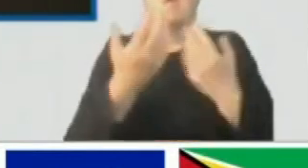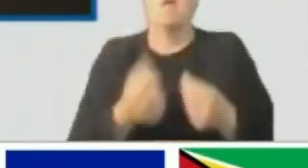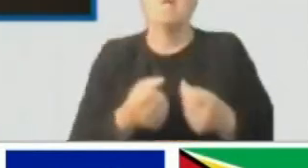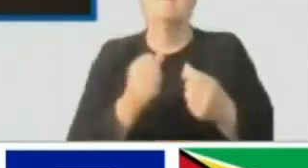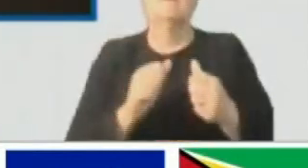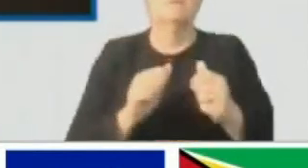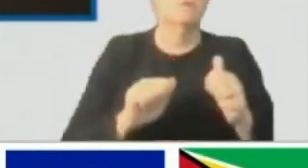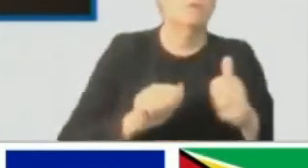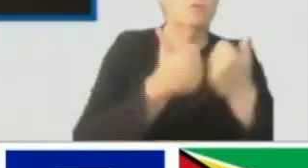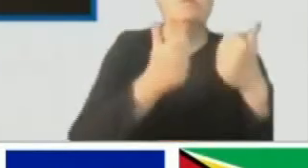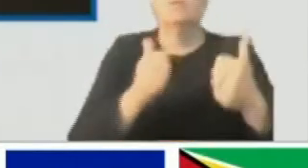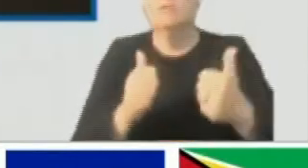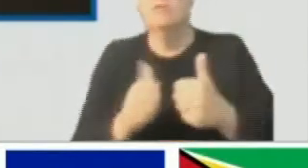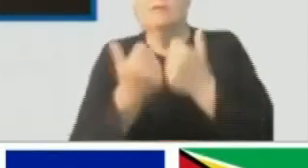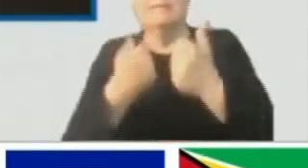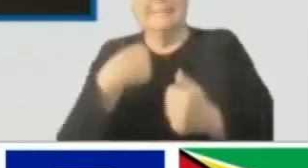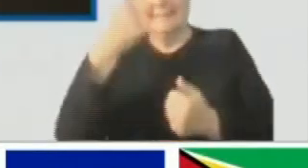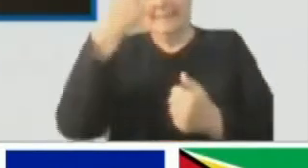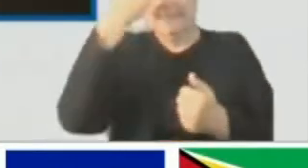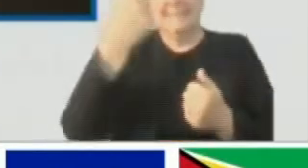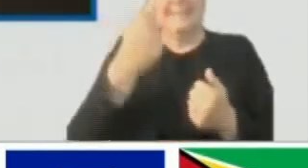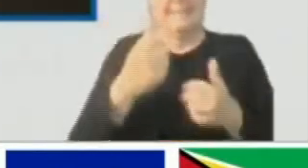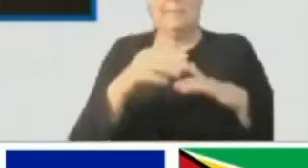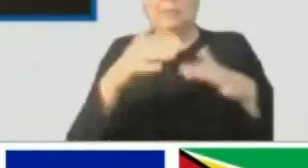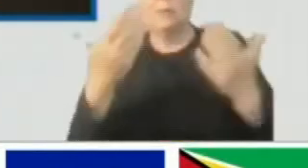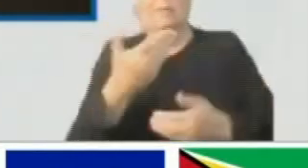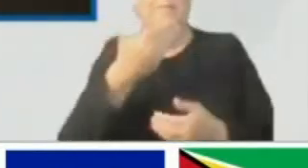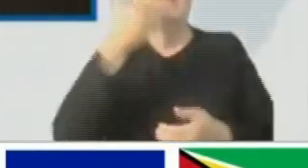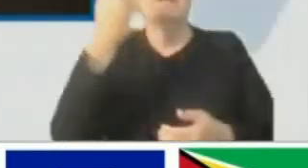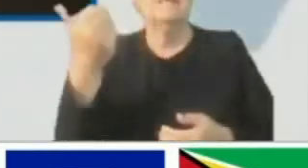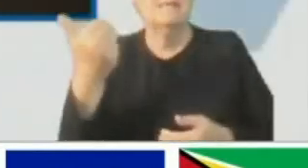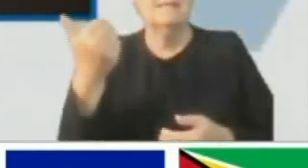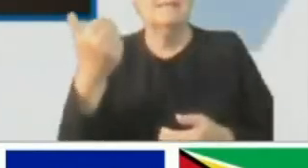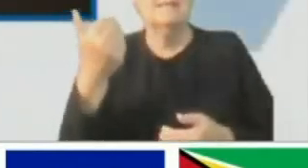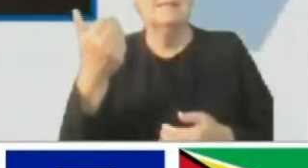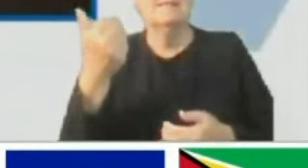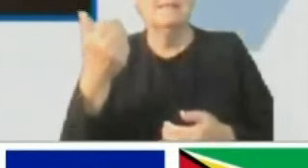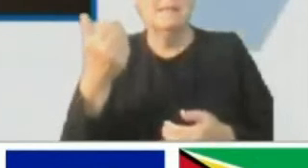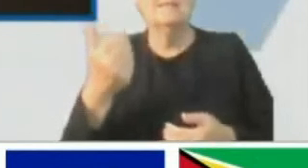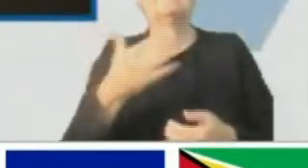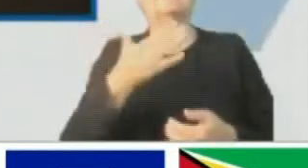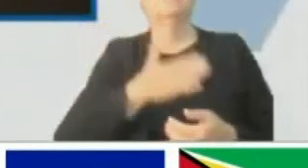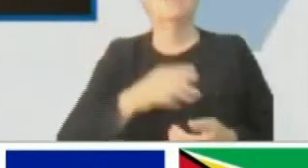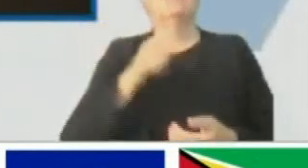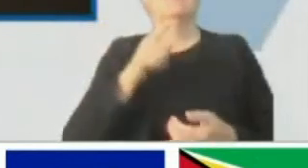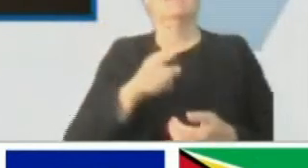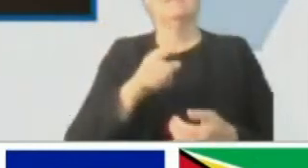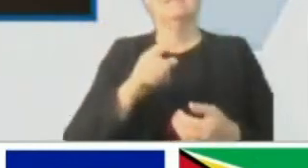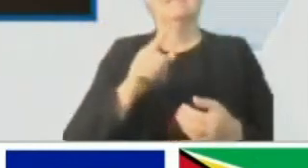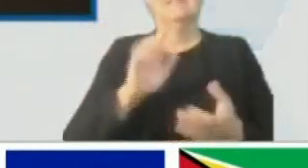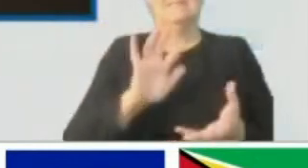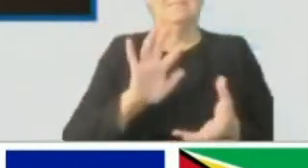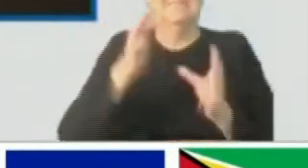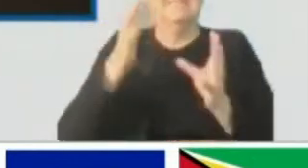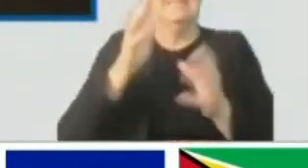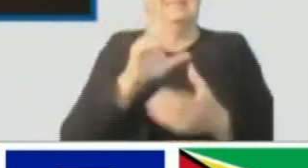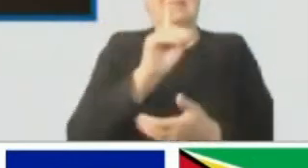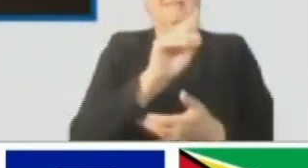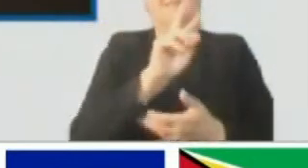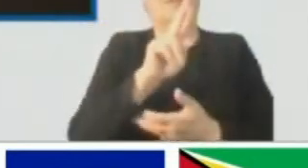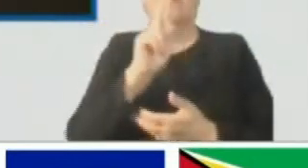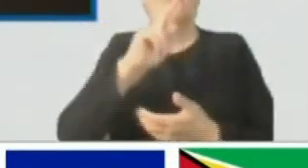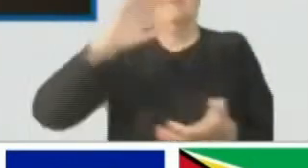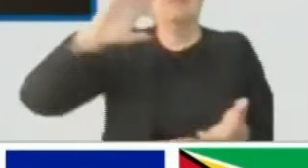reduce the imperatives of risk, identify risk reduction, preparedness,